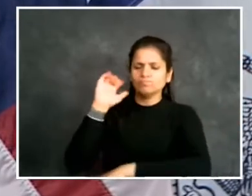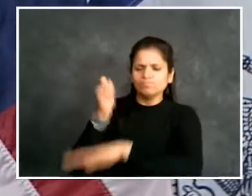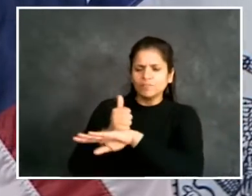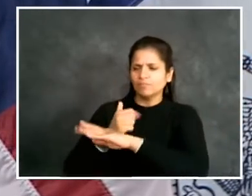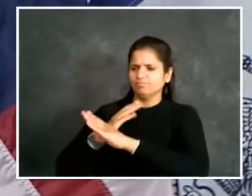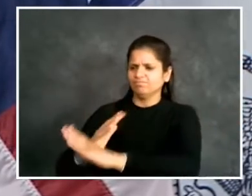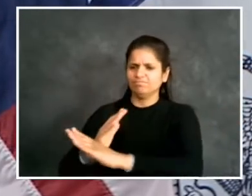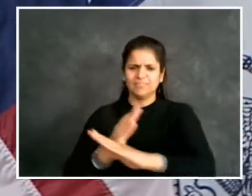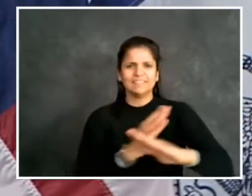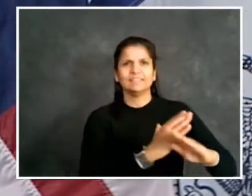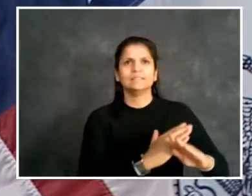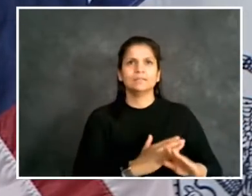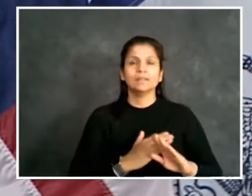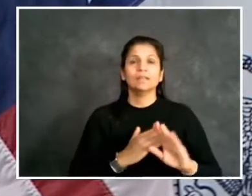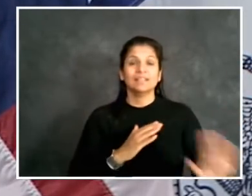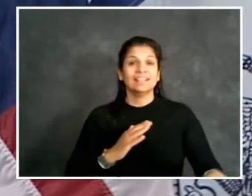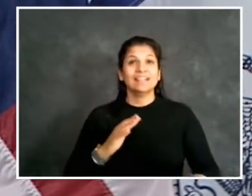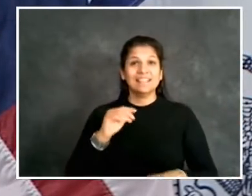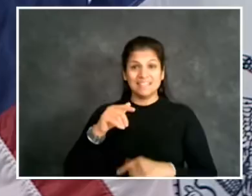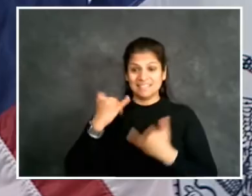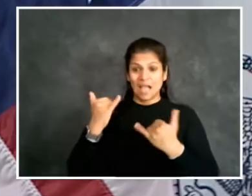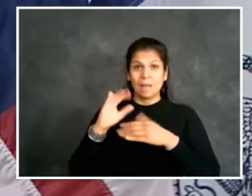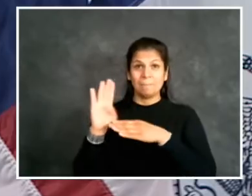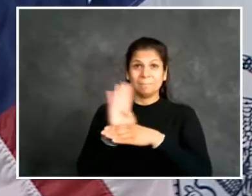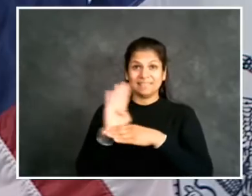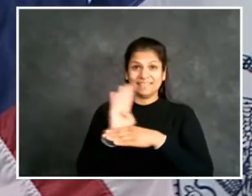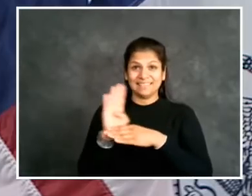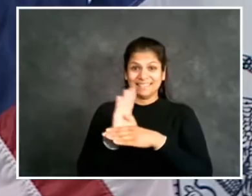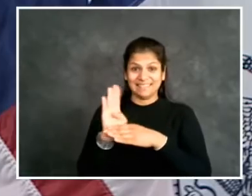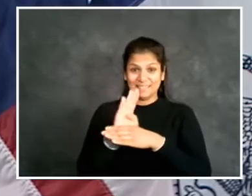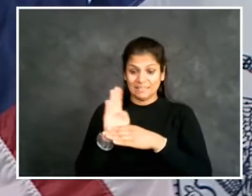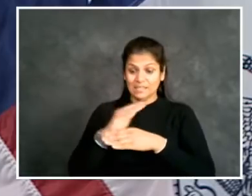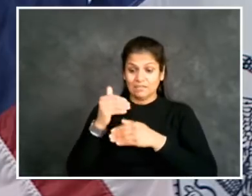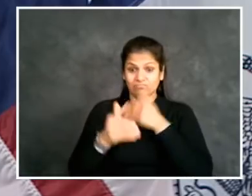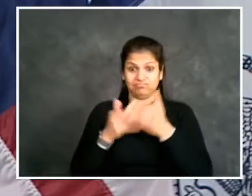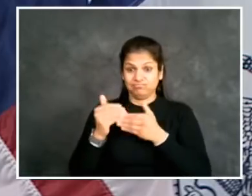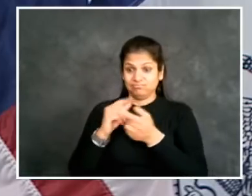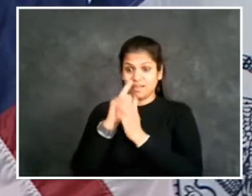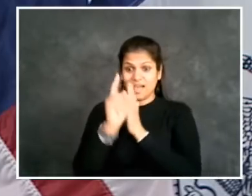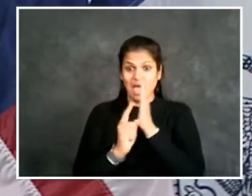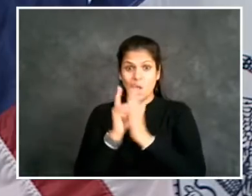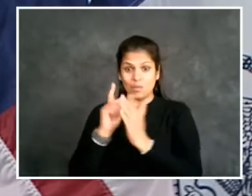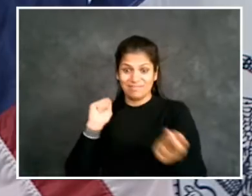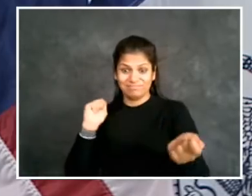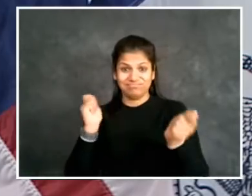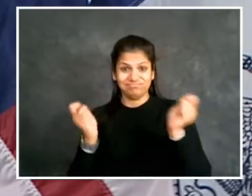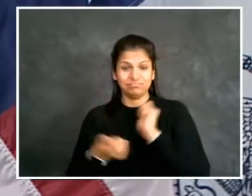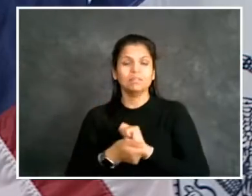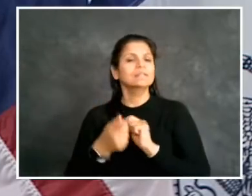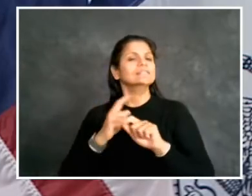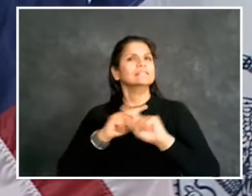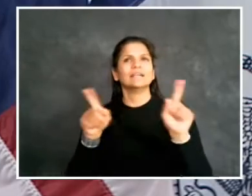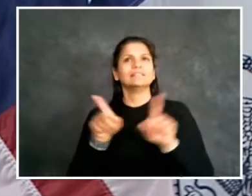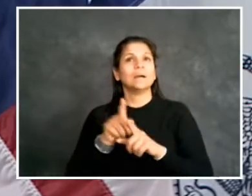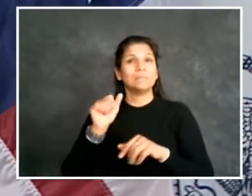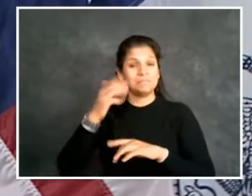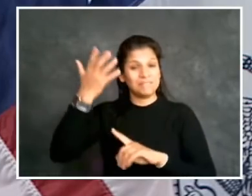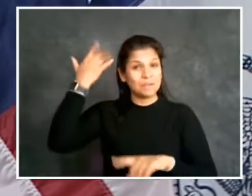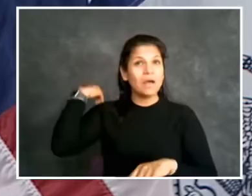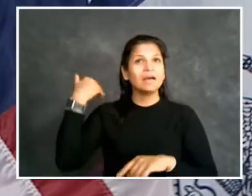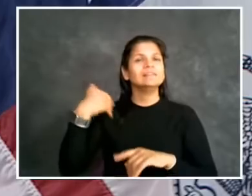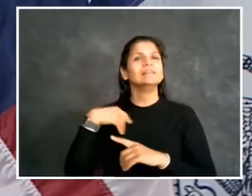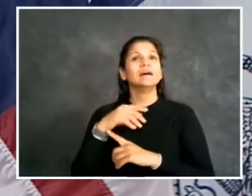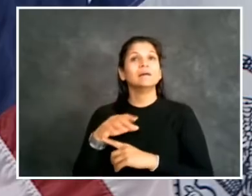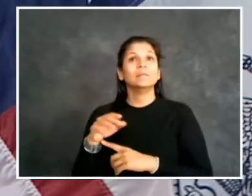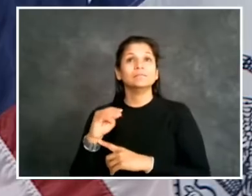changed. Remember that for weeks in March going into the beginning of April, it looked like this was going to become